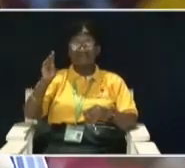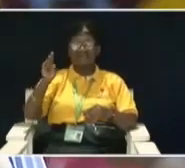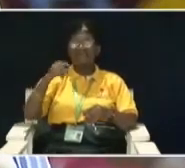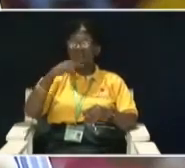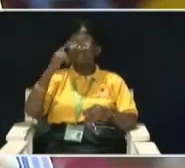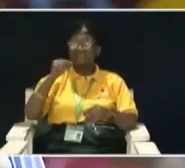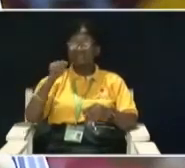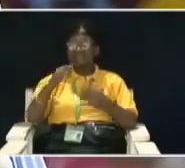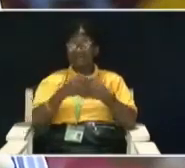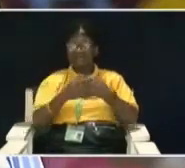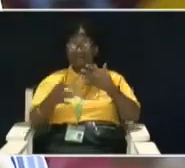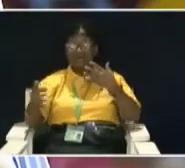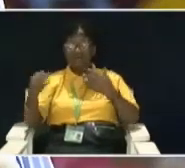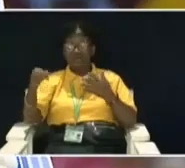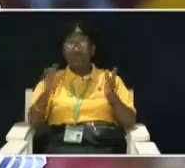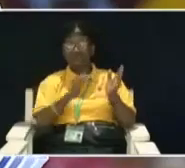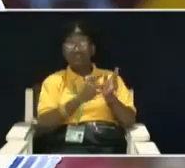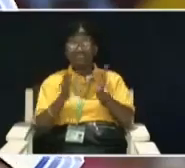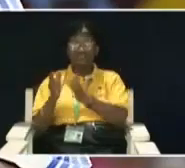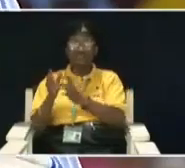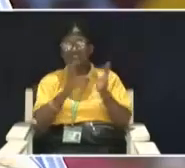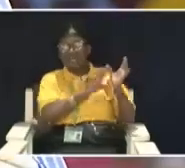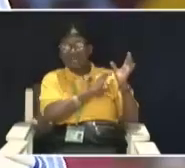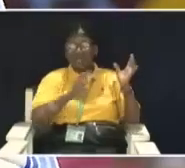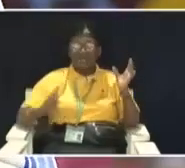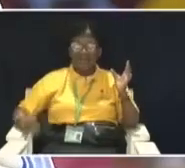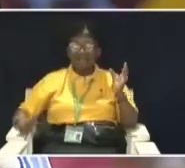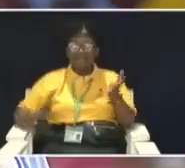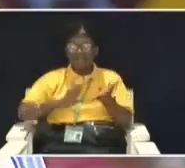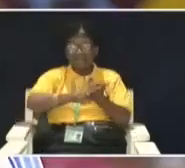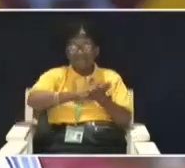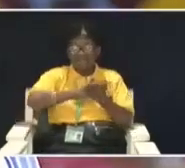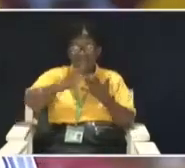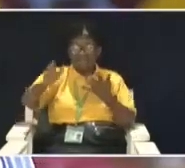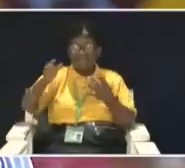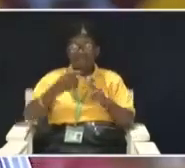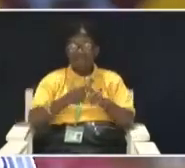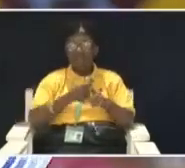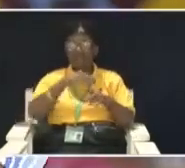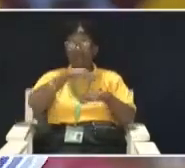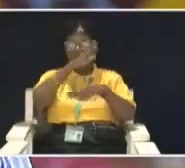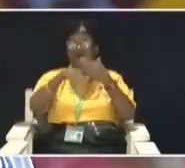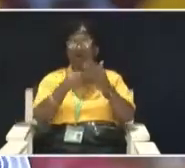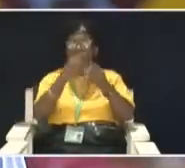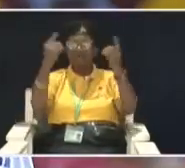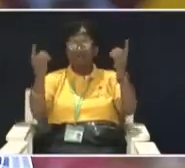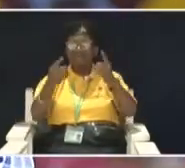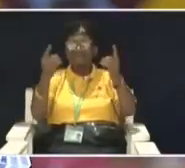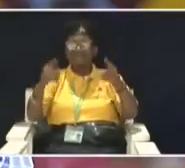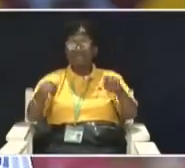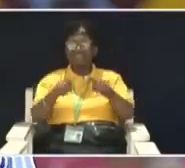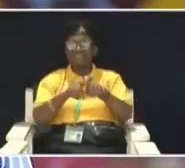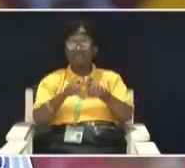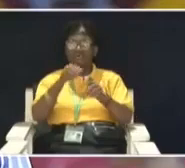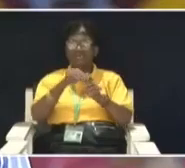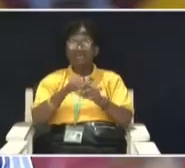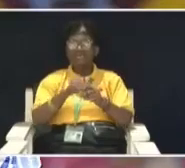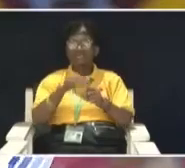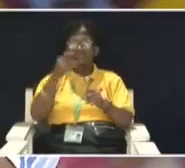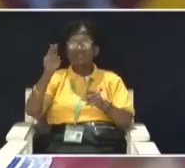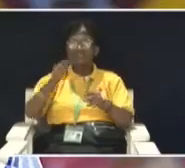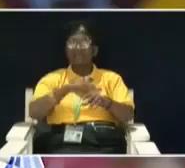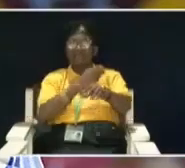of Jesus Christ cleanses from all sins. So in the mighty name of Jesus